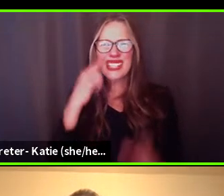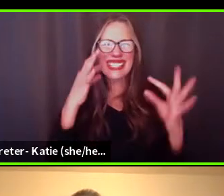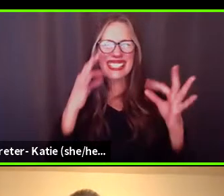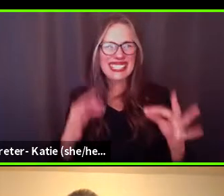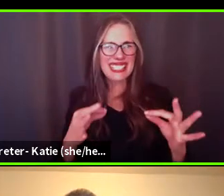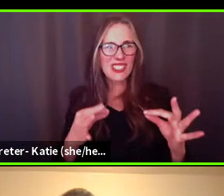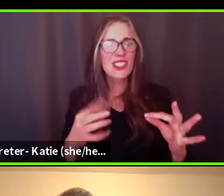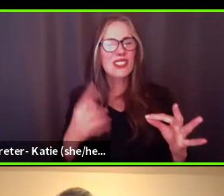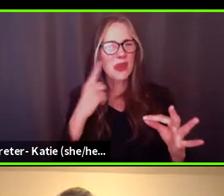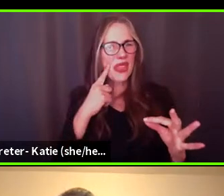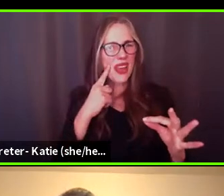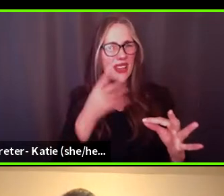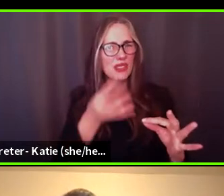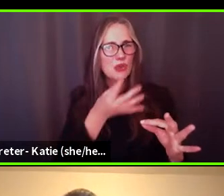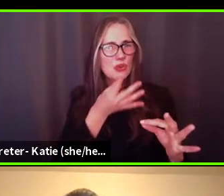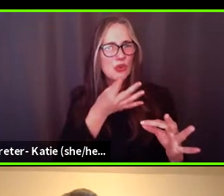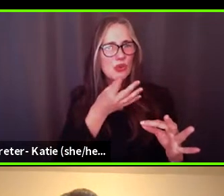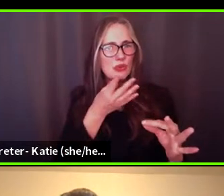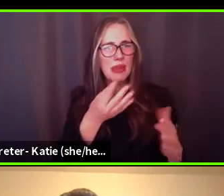minutes